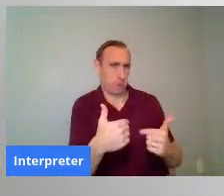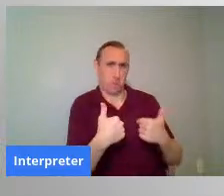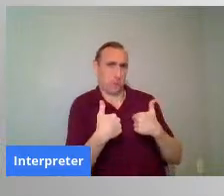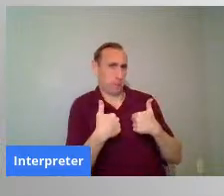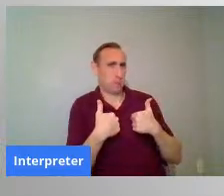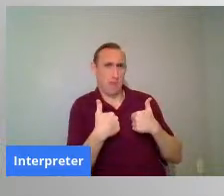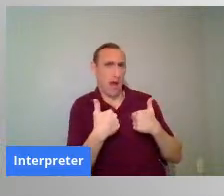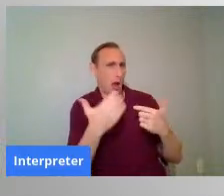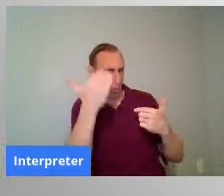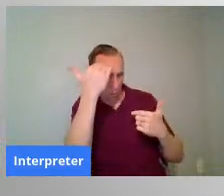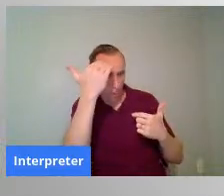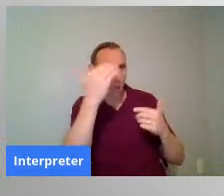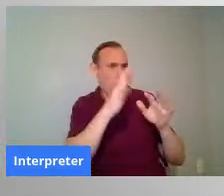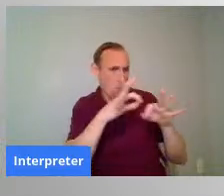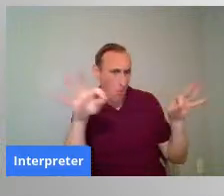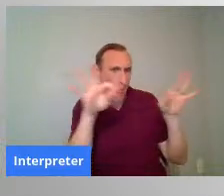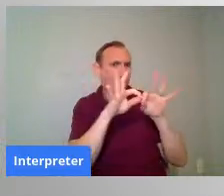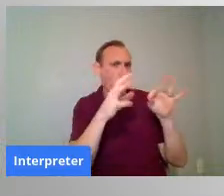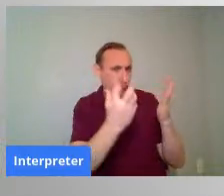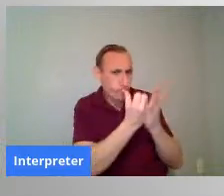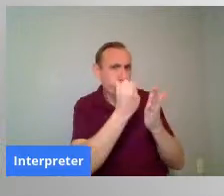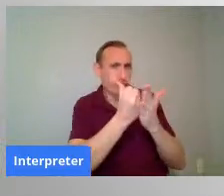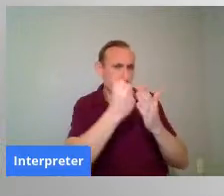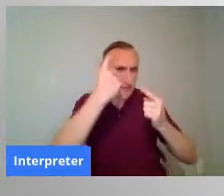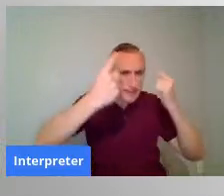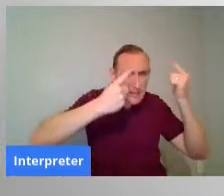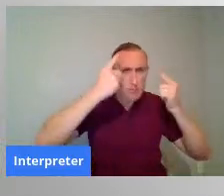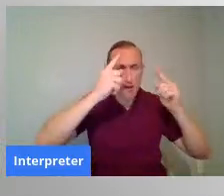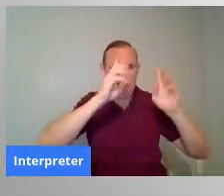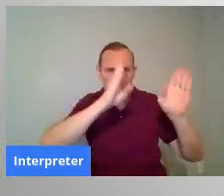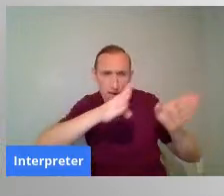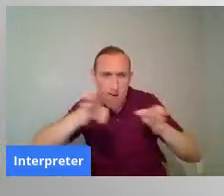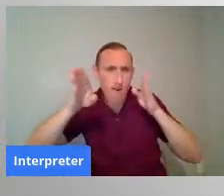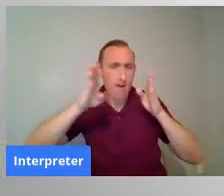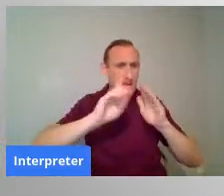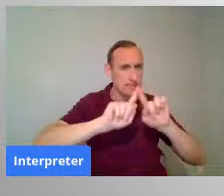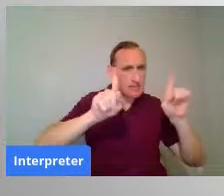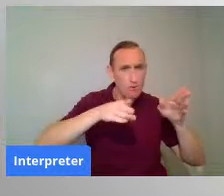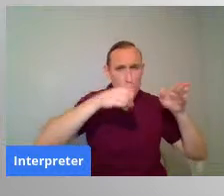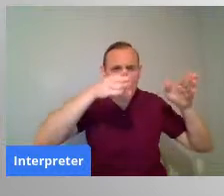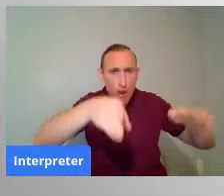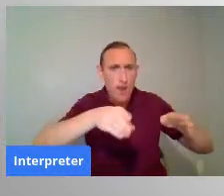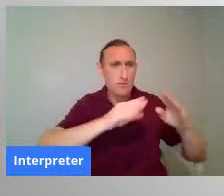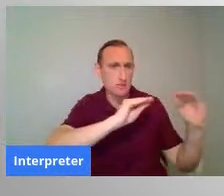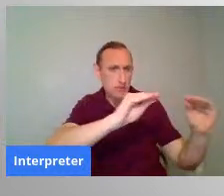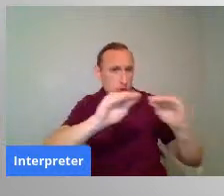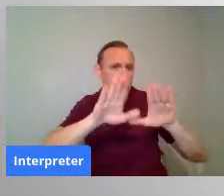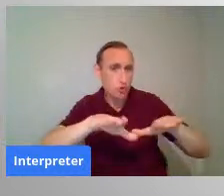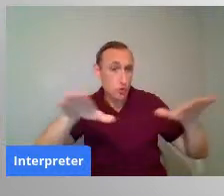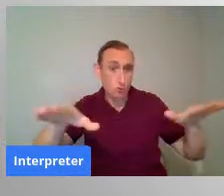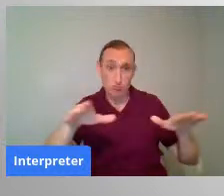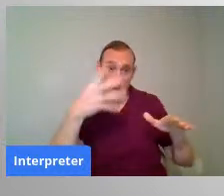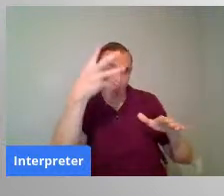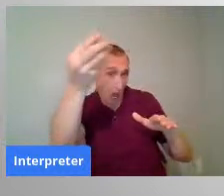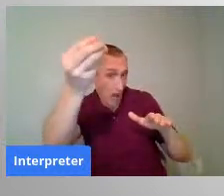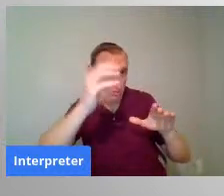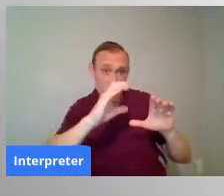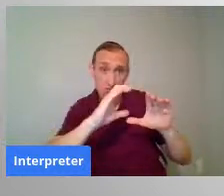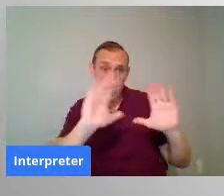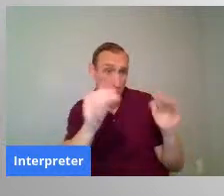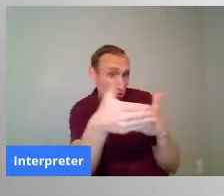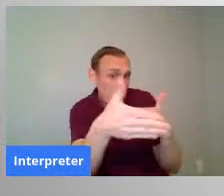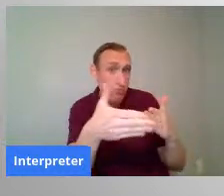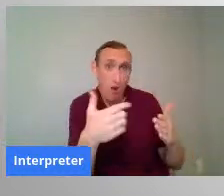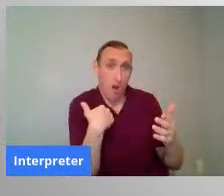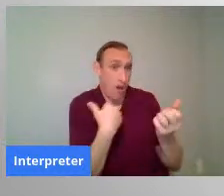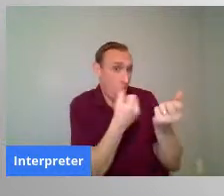asked principals to meet with their faculties to identify what it is they need. And I have spoken about CARES funds